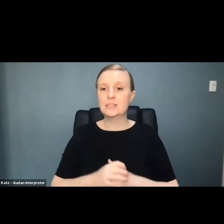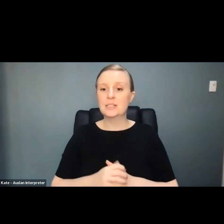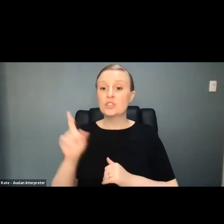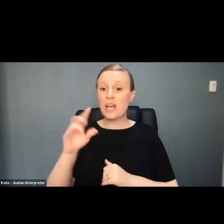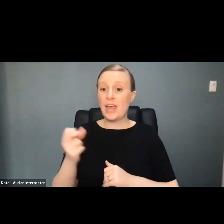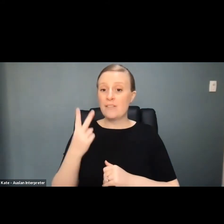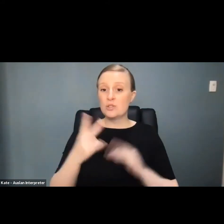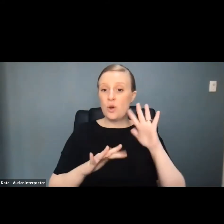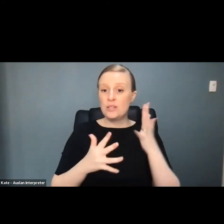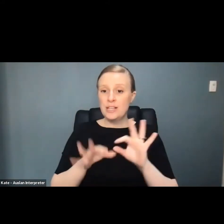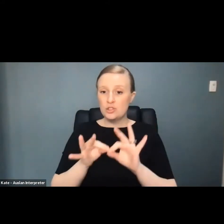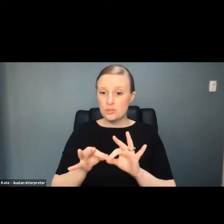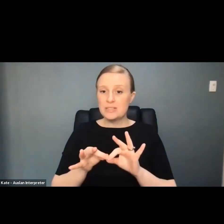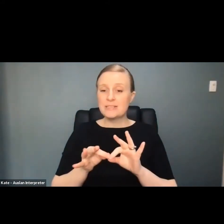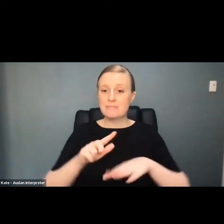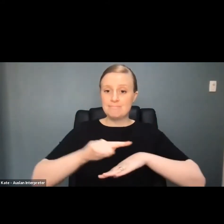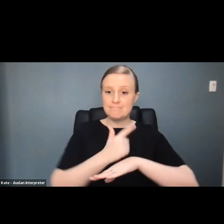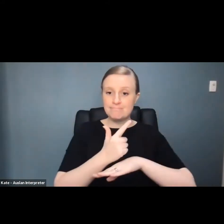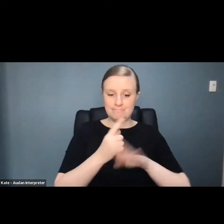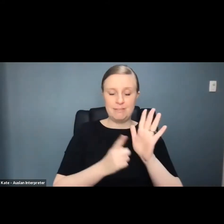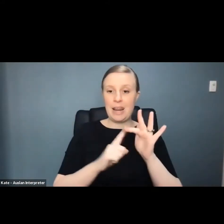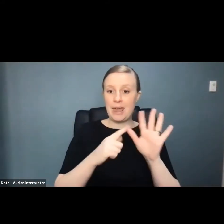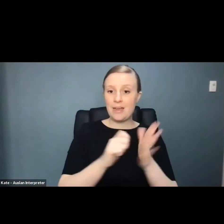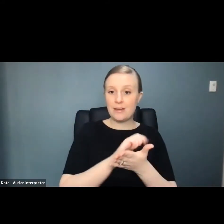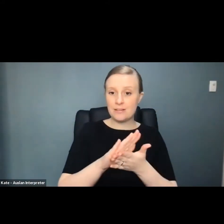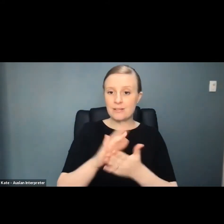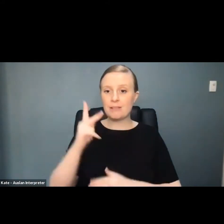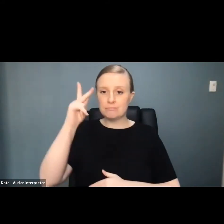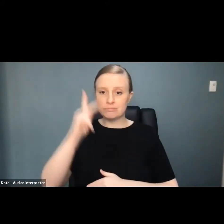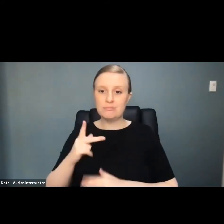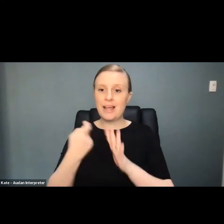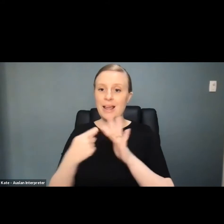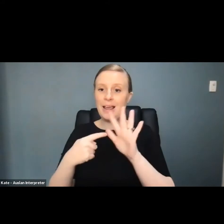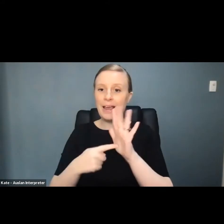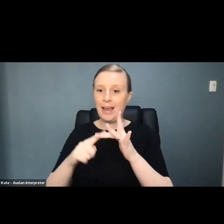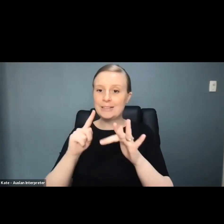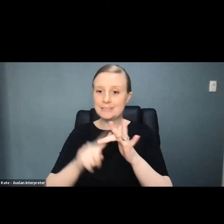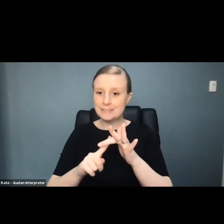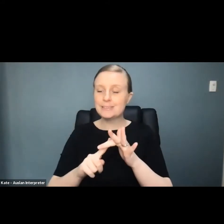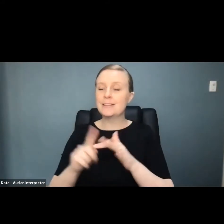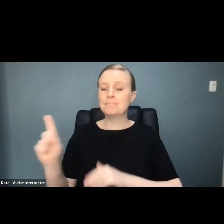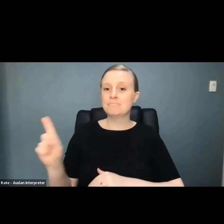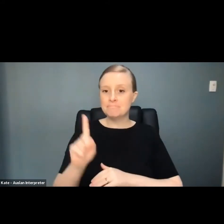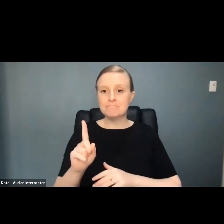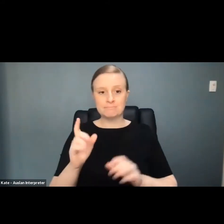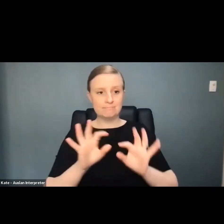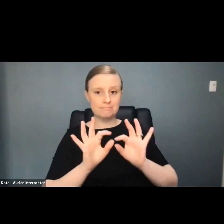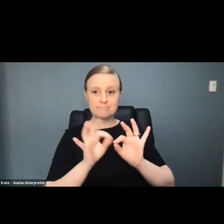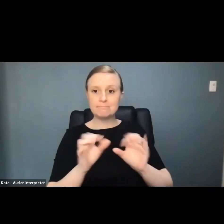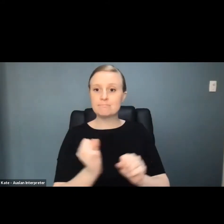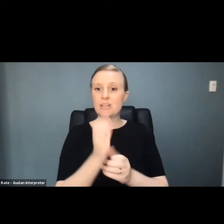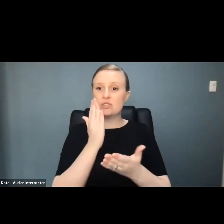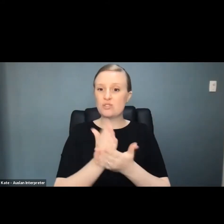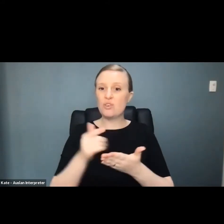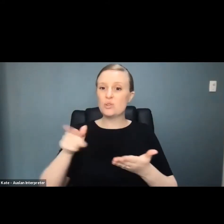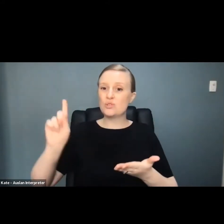and expand the access of this session. Please also note you can view this year's posters and poster presentations on the NDARC